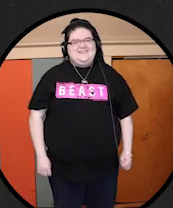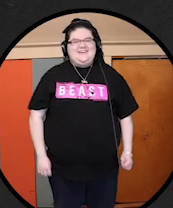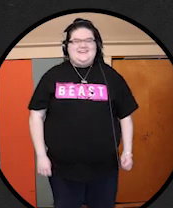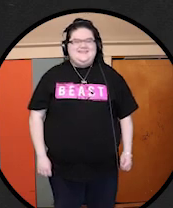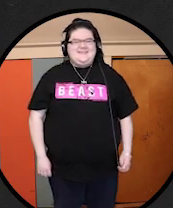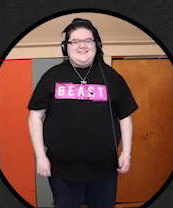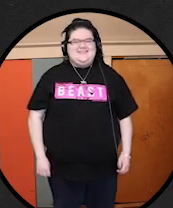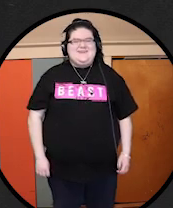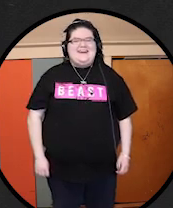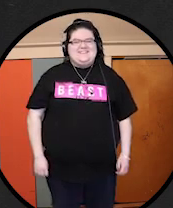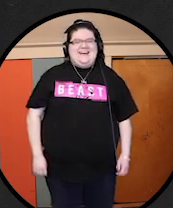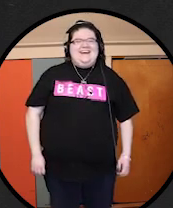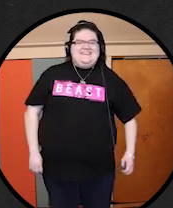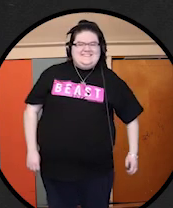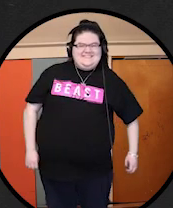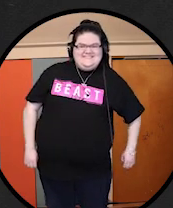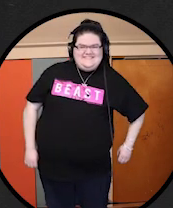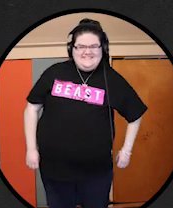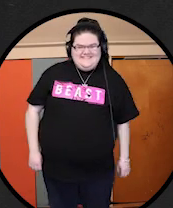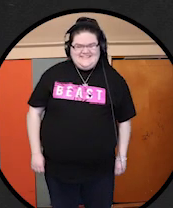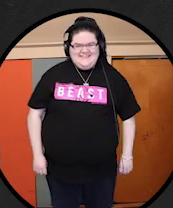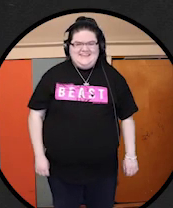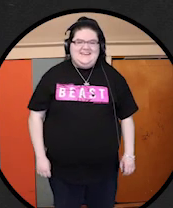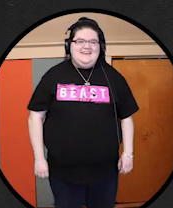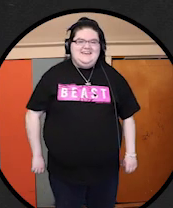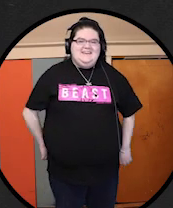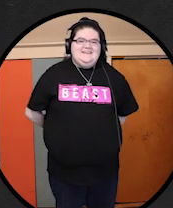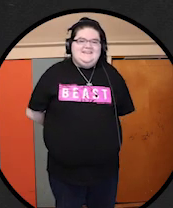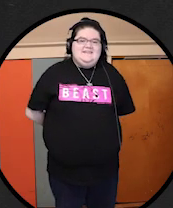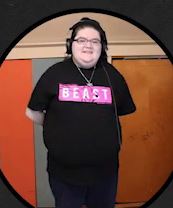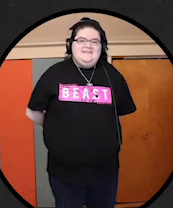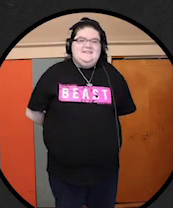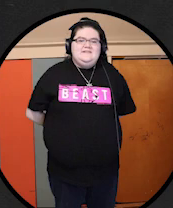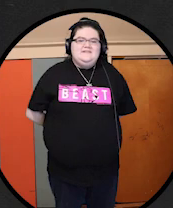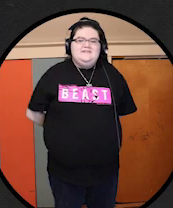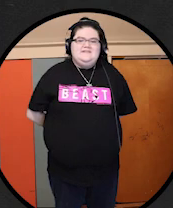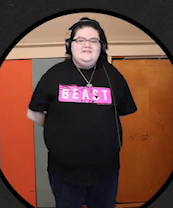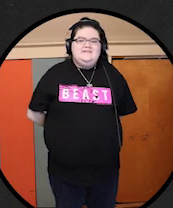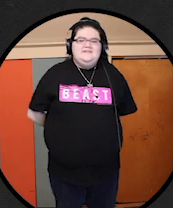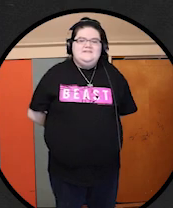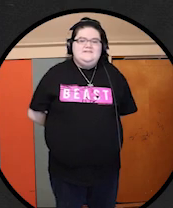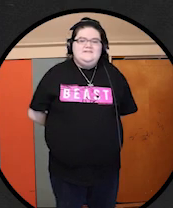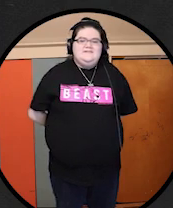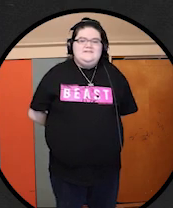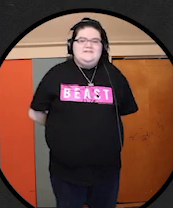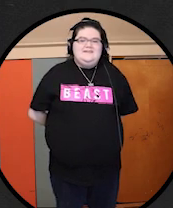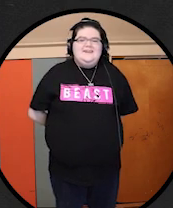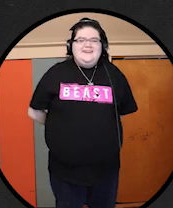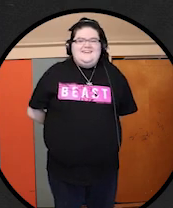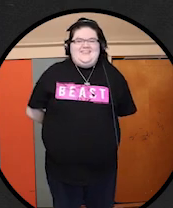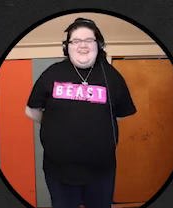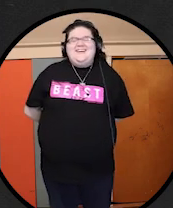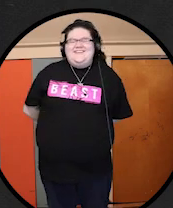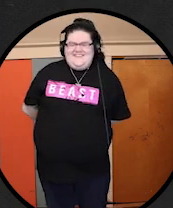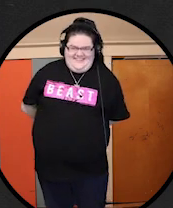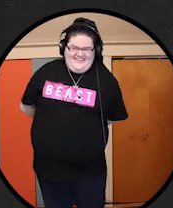I mean, it's got good music in the background. What? Is anybody passed? Alright, my game just lagged. I'm done.